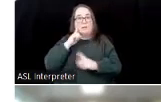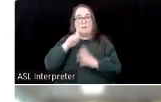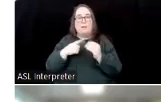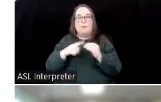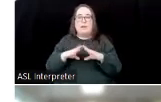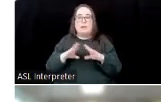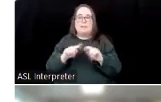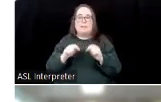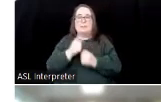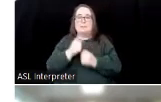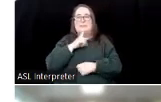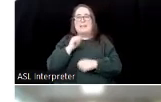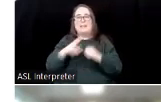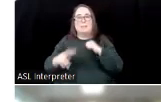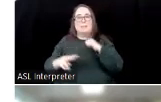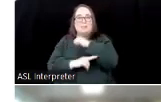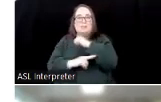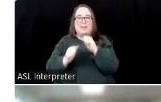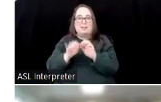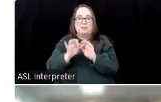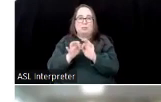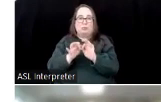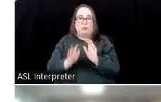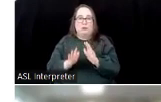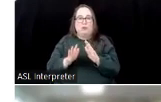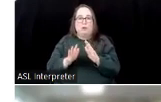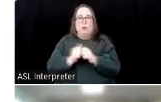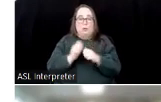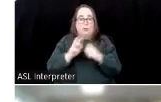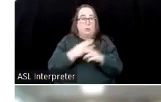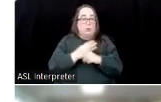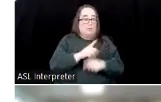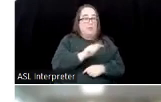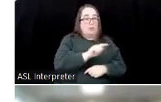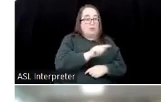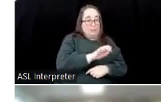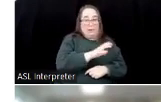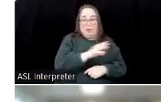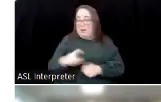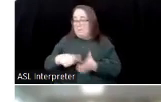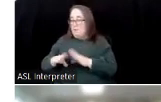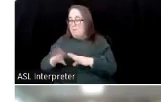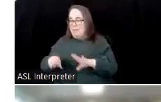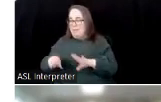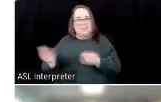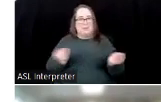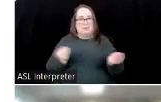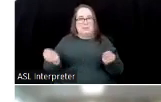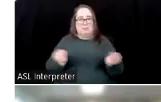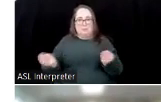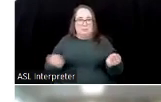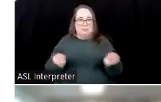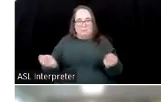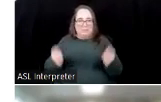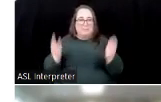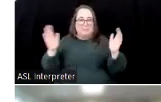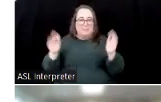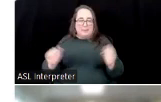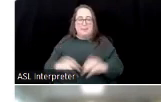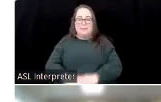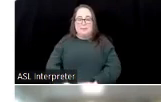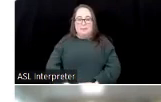as the bridge and the translators between the worlds of long-term care and affordable housing. Next slide.